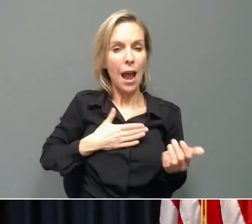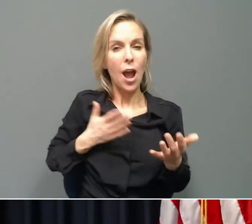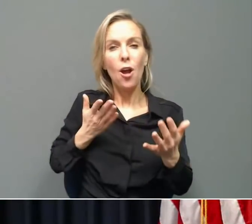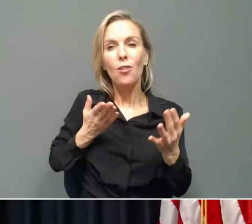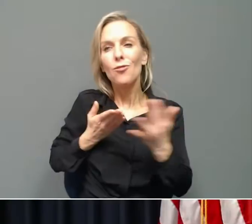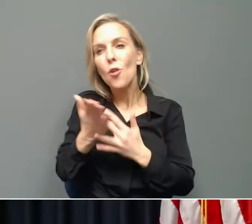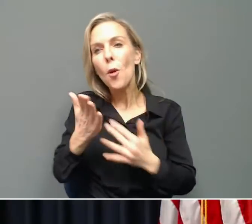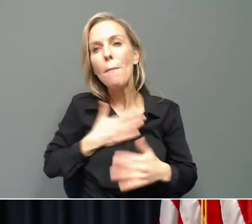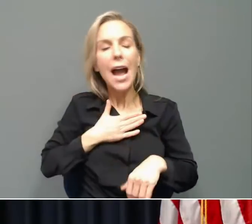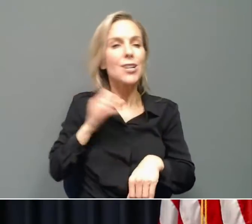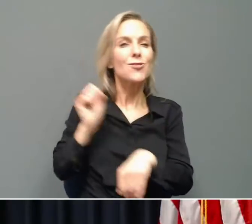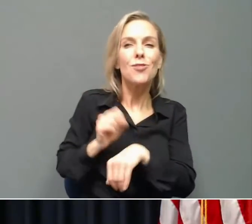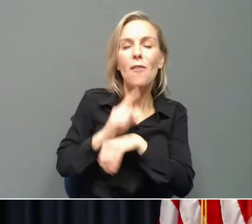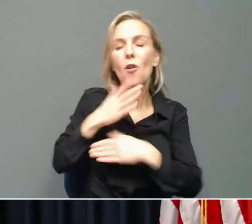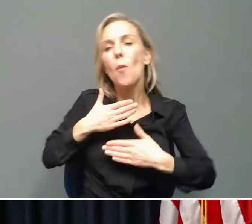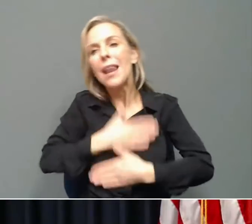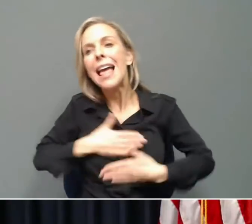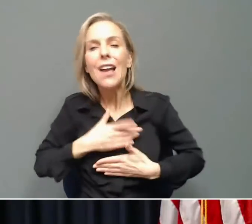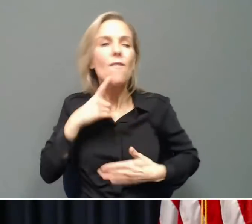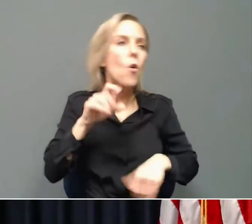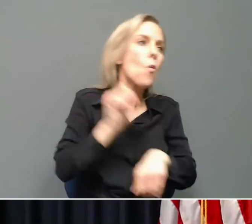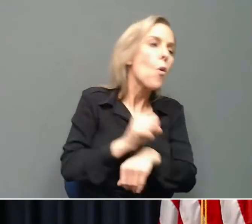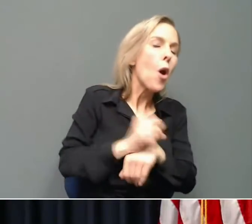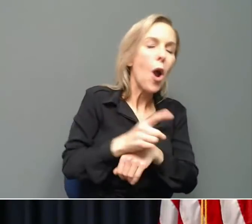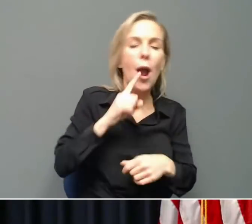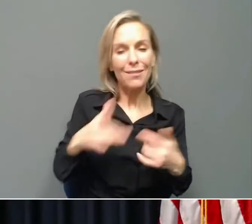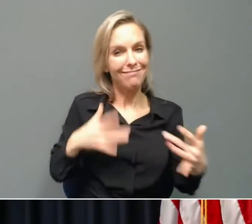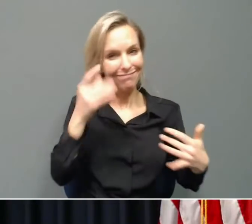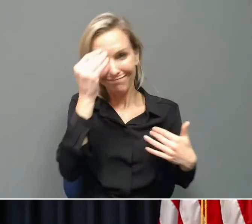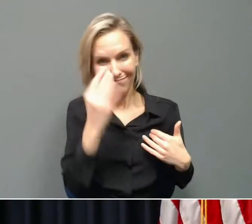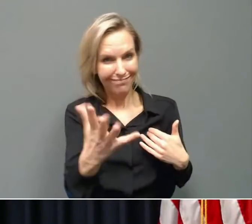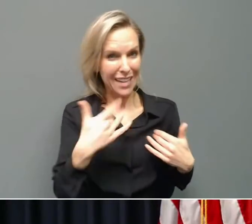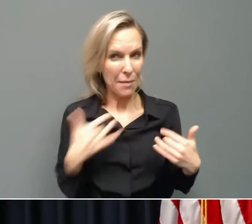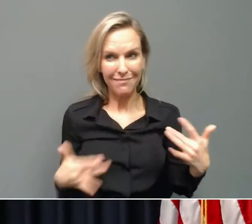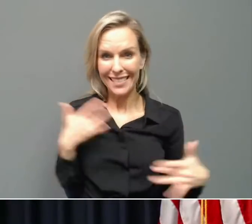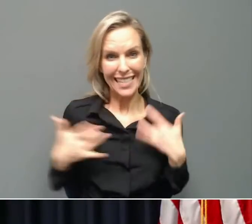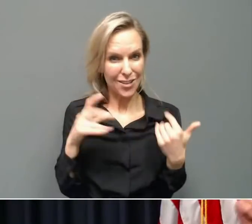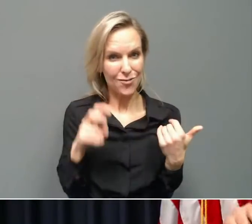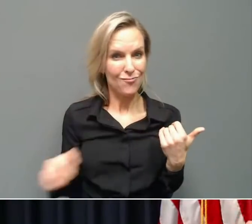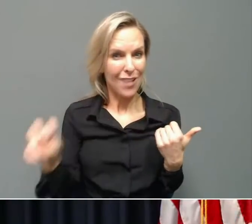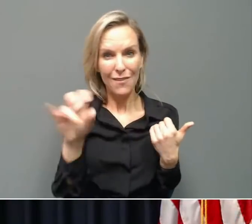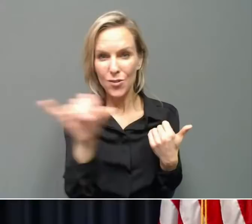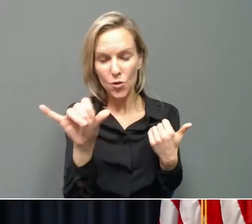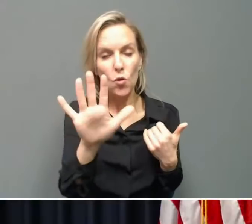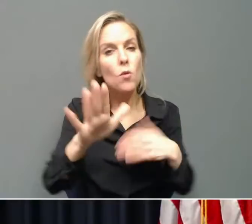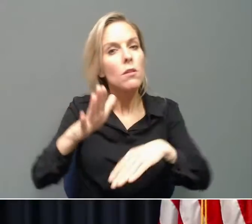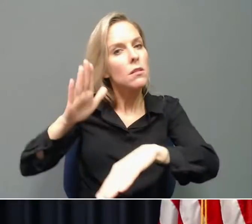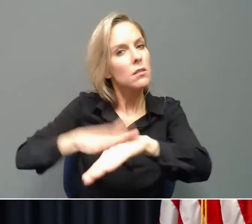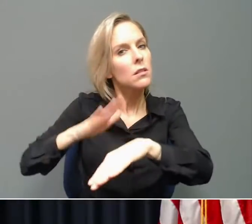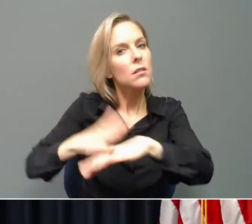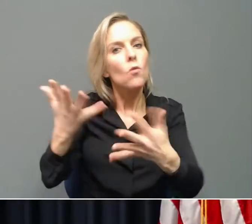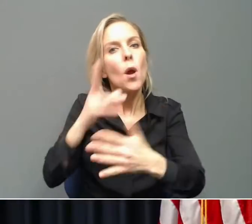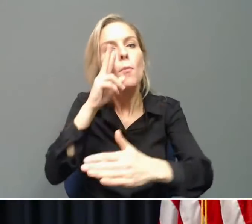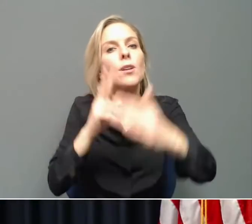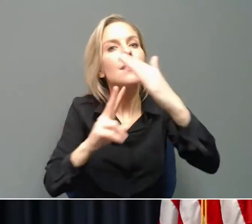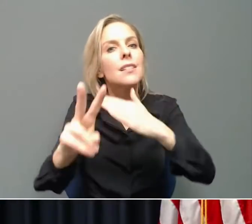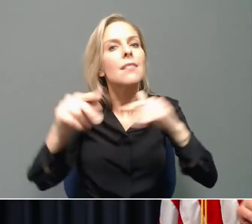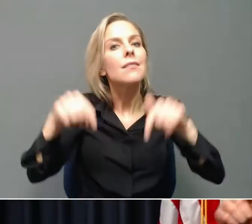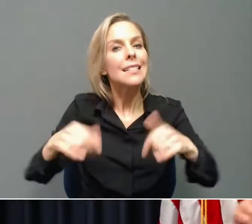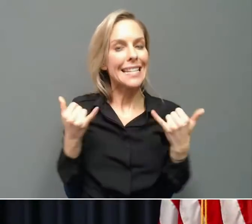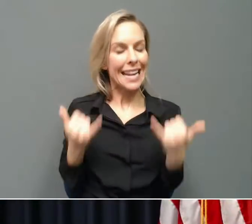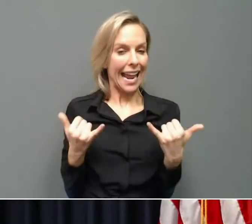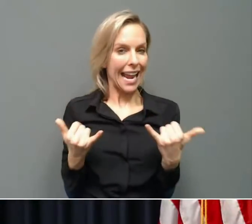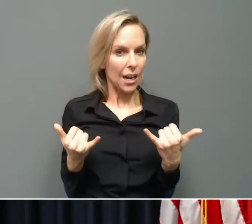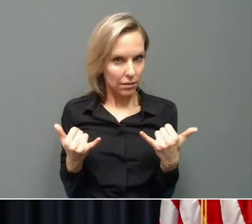for pleasure, and it's been a great joy. So I'm as eager to get back to that as anyone. The caution about predicting the future for this right now